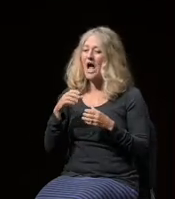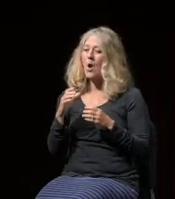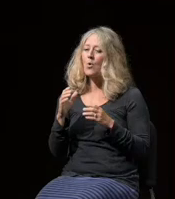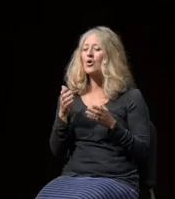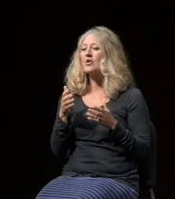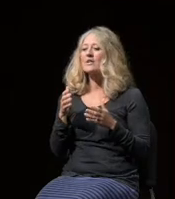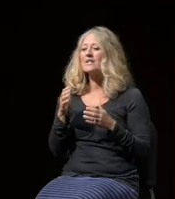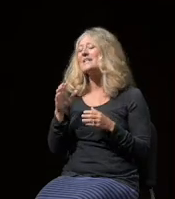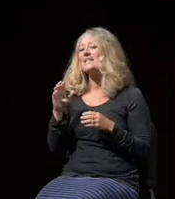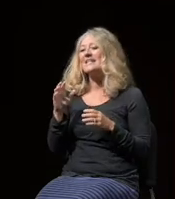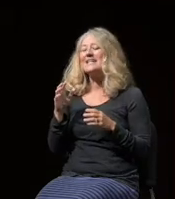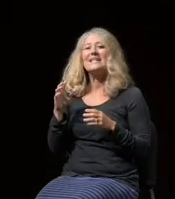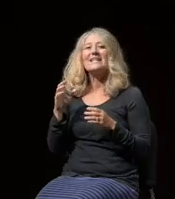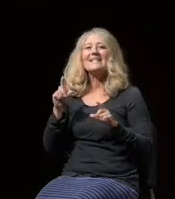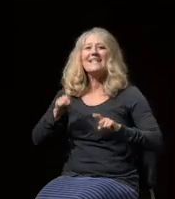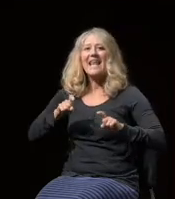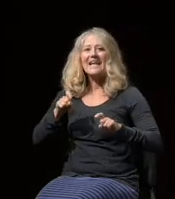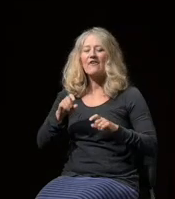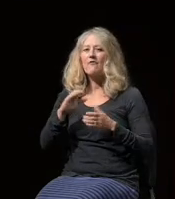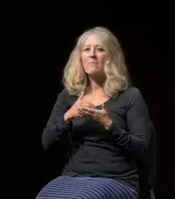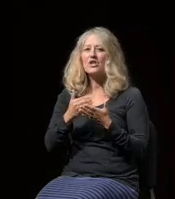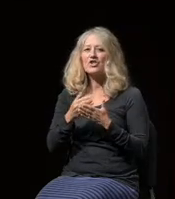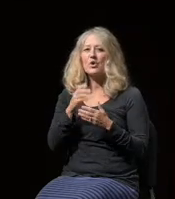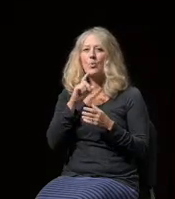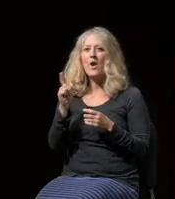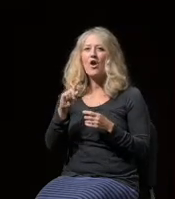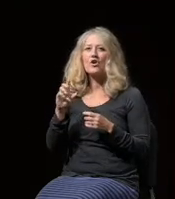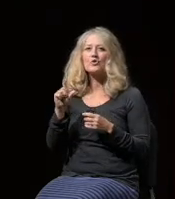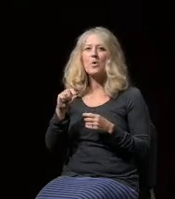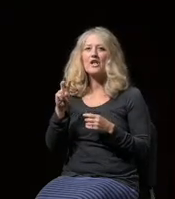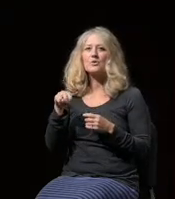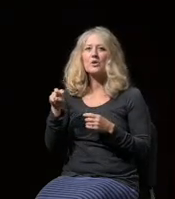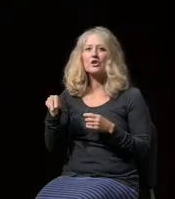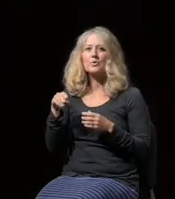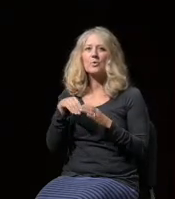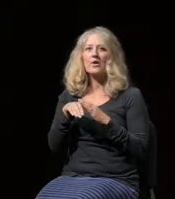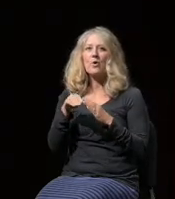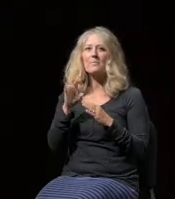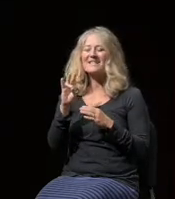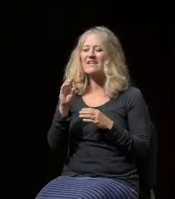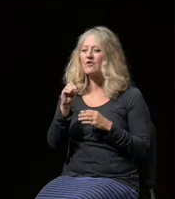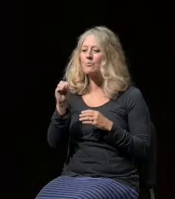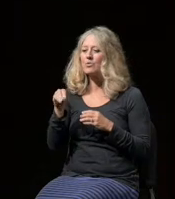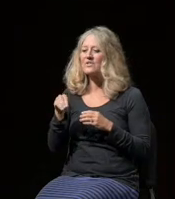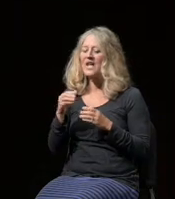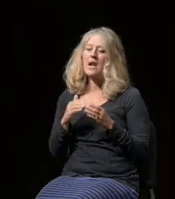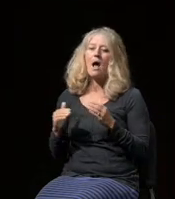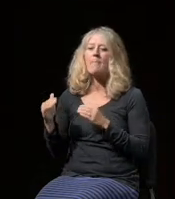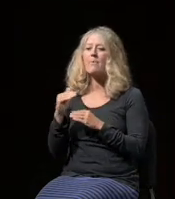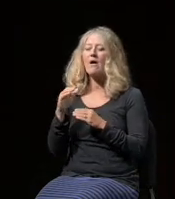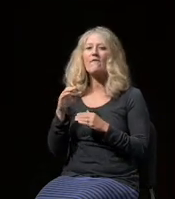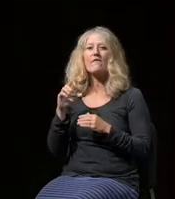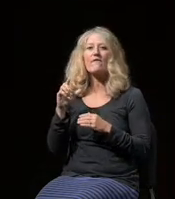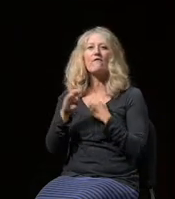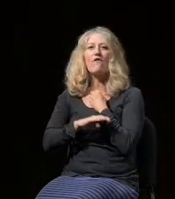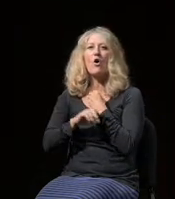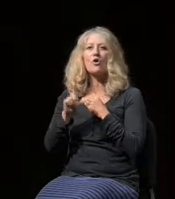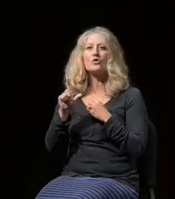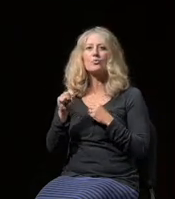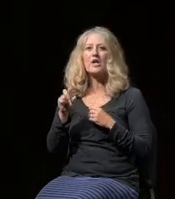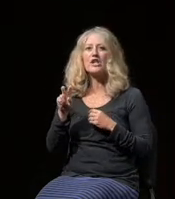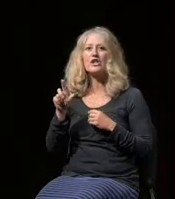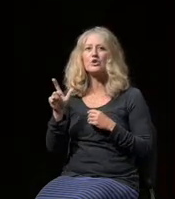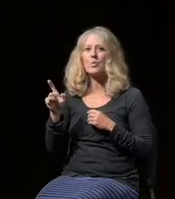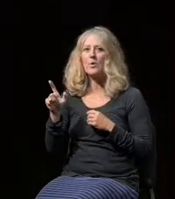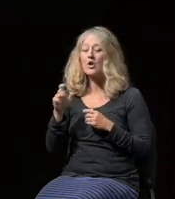fall 2022 enrollment target is 4.7% above fall of 2021. Today,